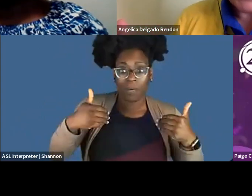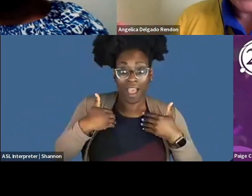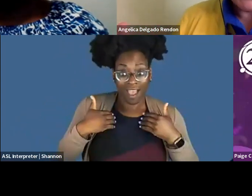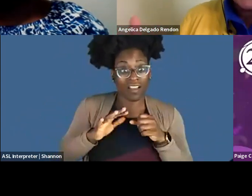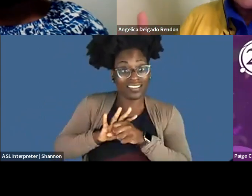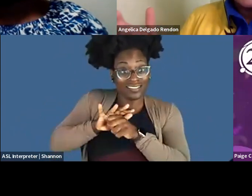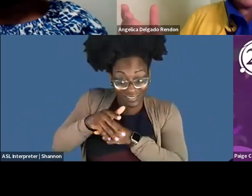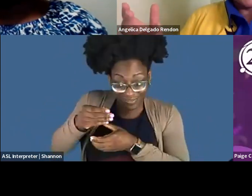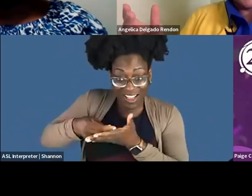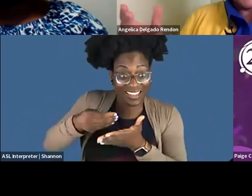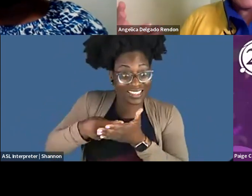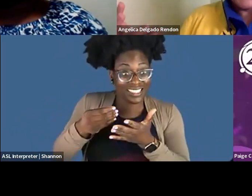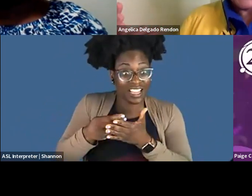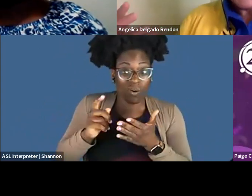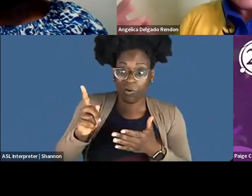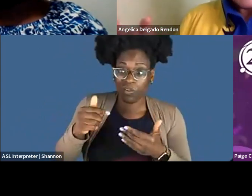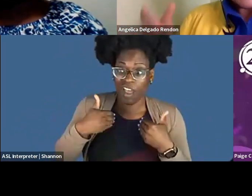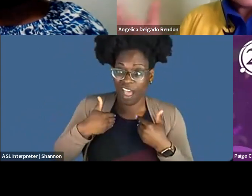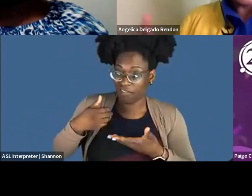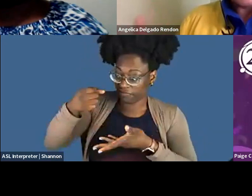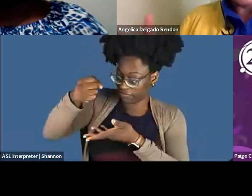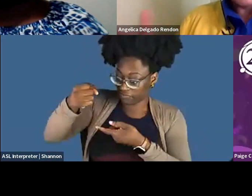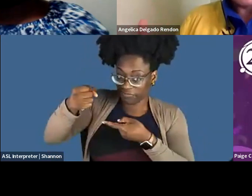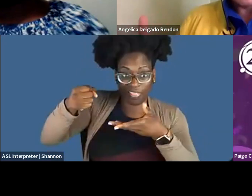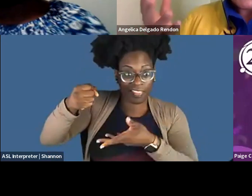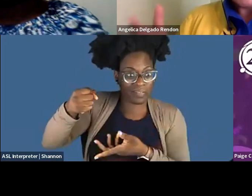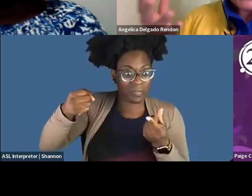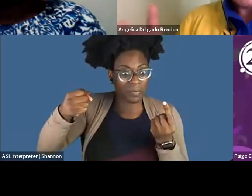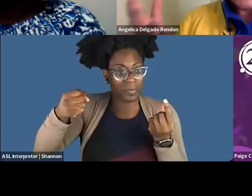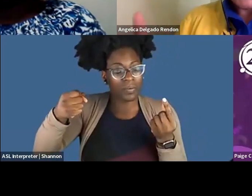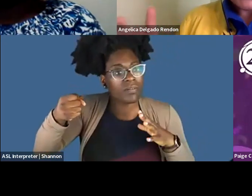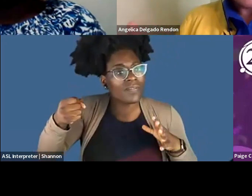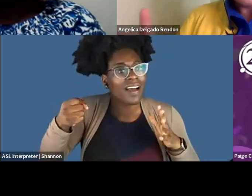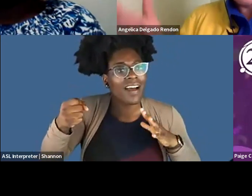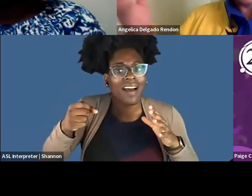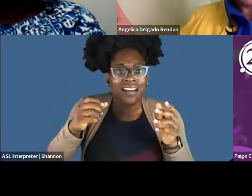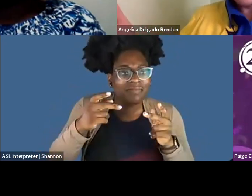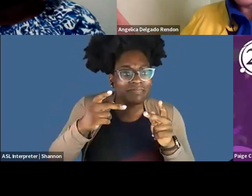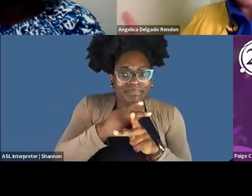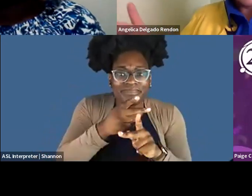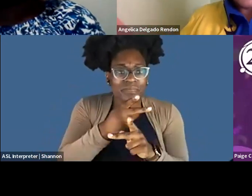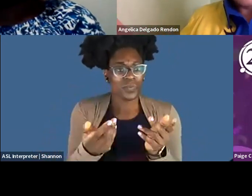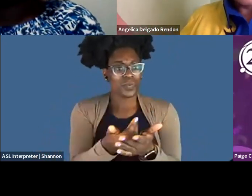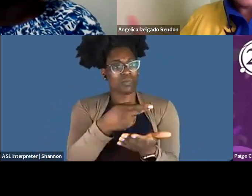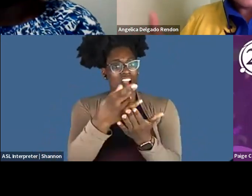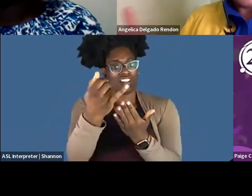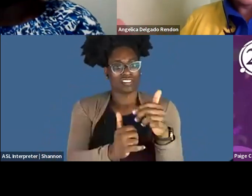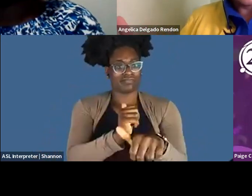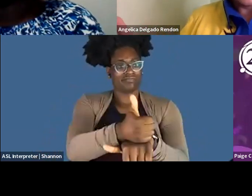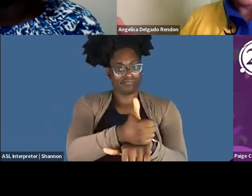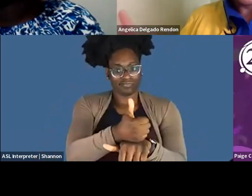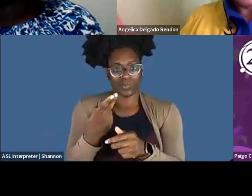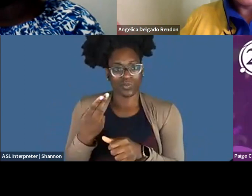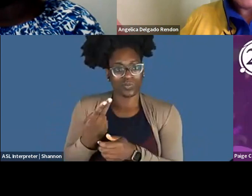money. Right. Like, this seems to be the right way to go about things, because I think there are a lot